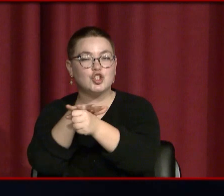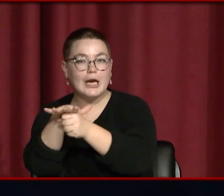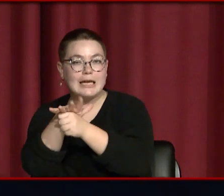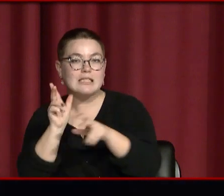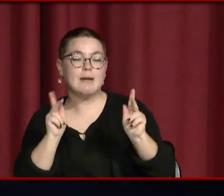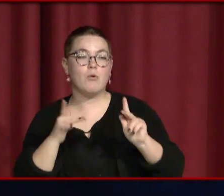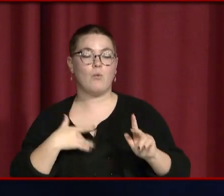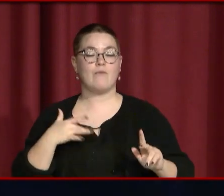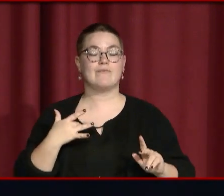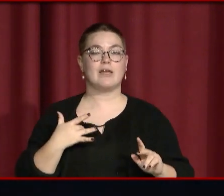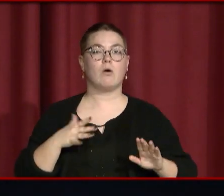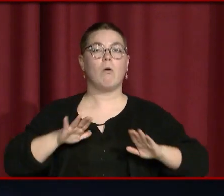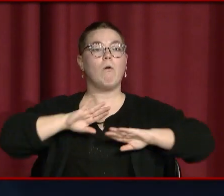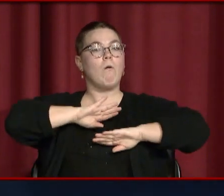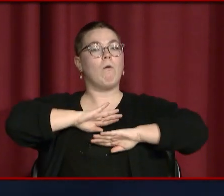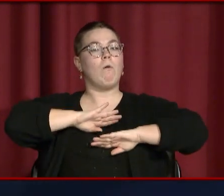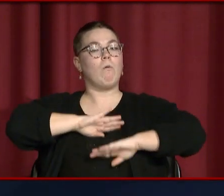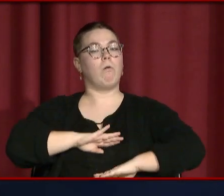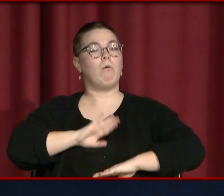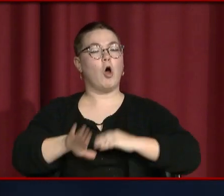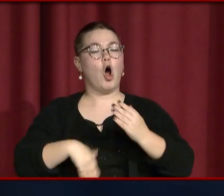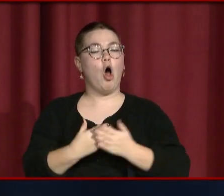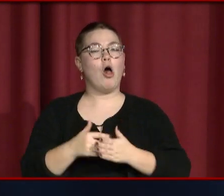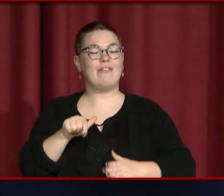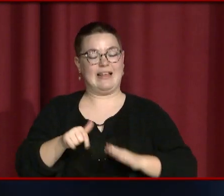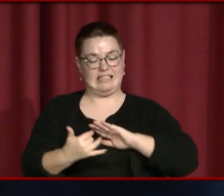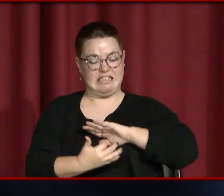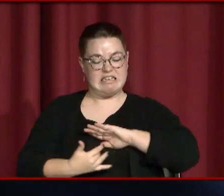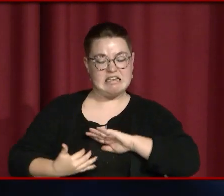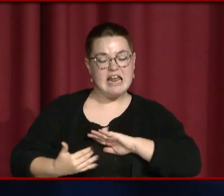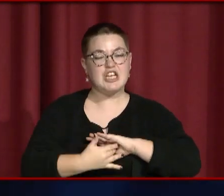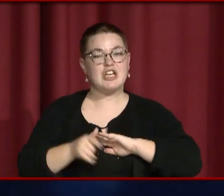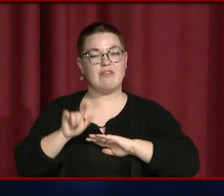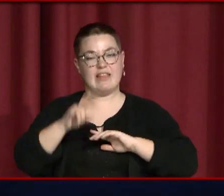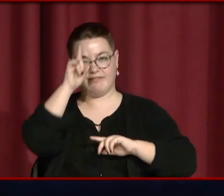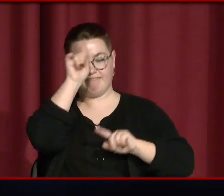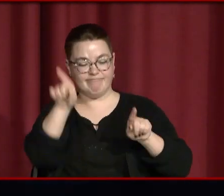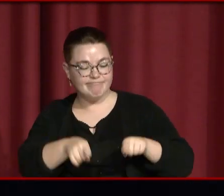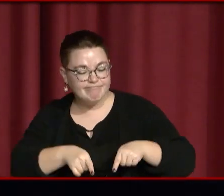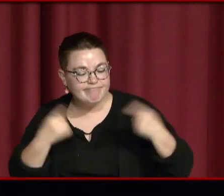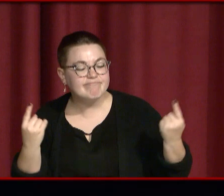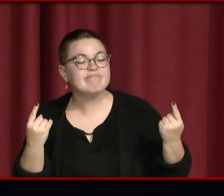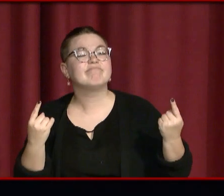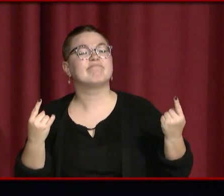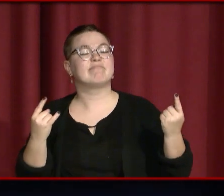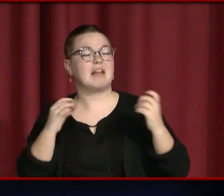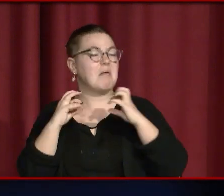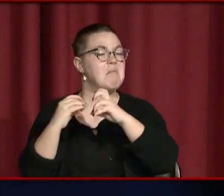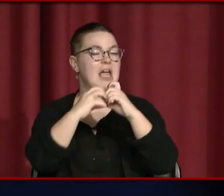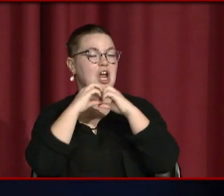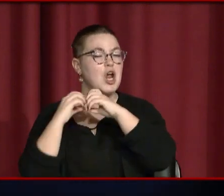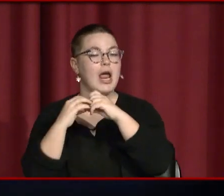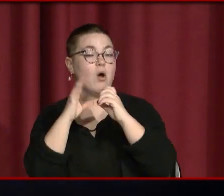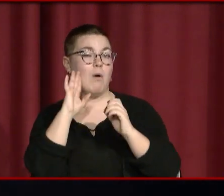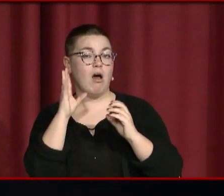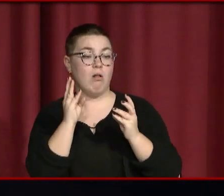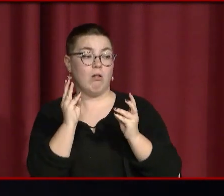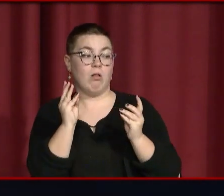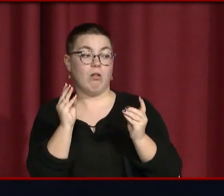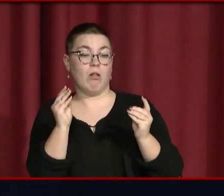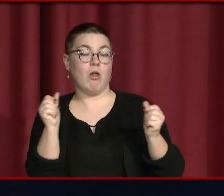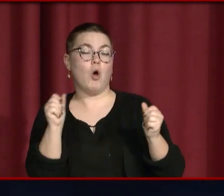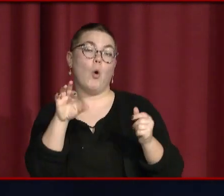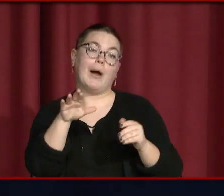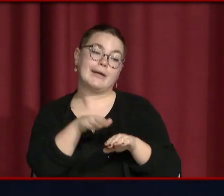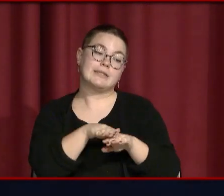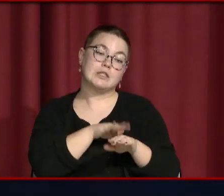the amount of tension that's created, that sort of bipartisan bickering or whatnot. But